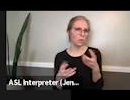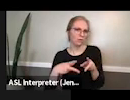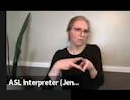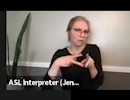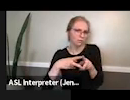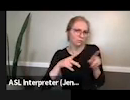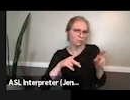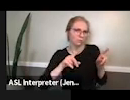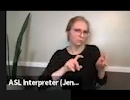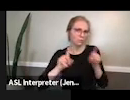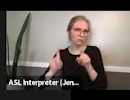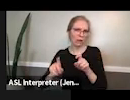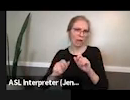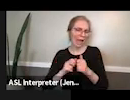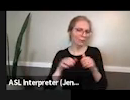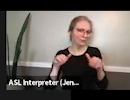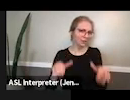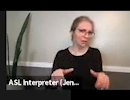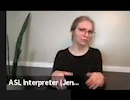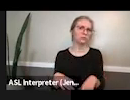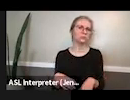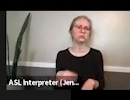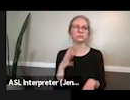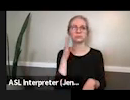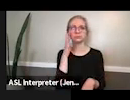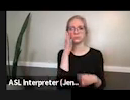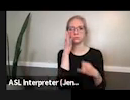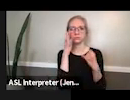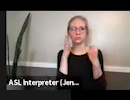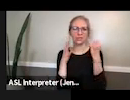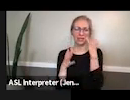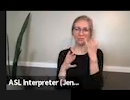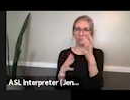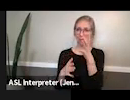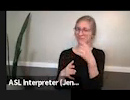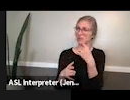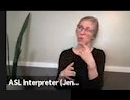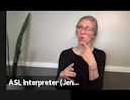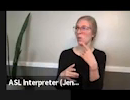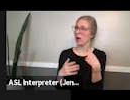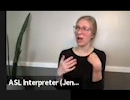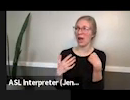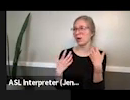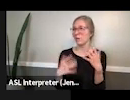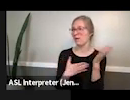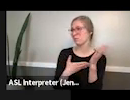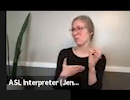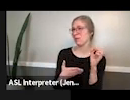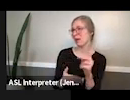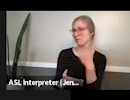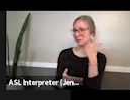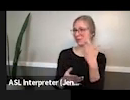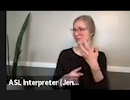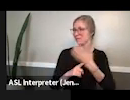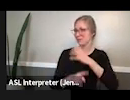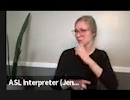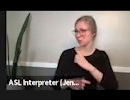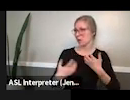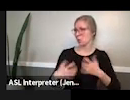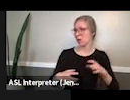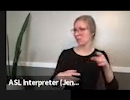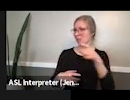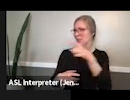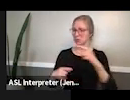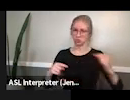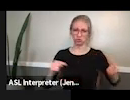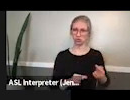And so if a mom, said, well, I didn't take him back for that test because my baby's only 5 months old and I don't want them to hurt him. Well,